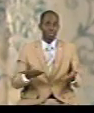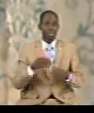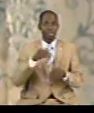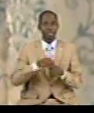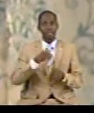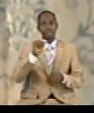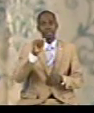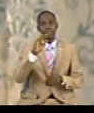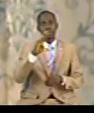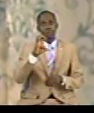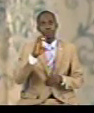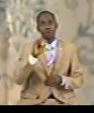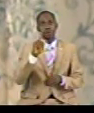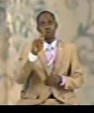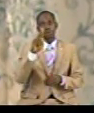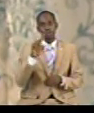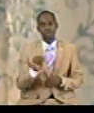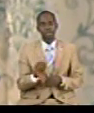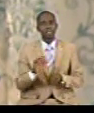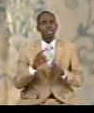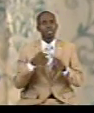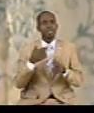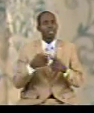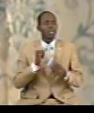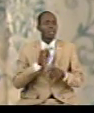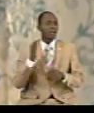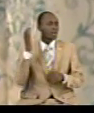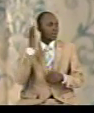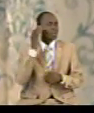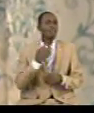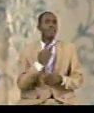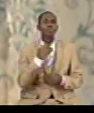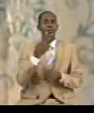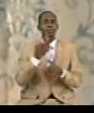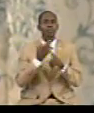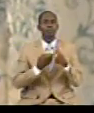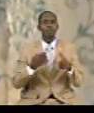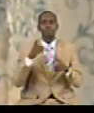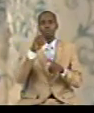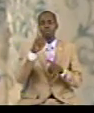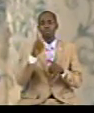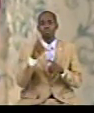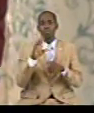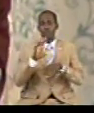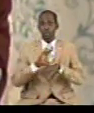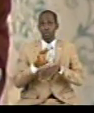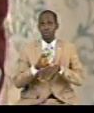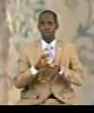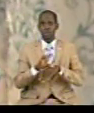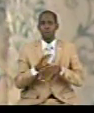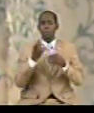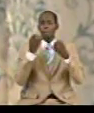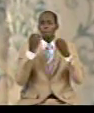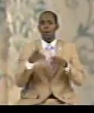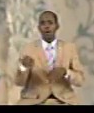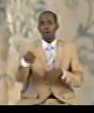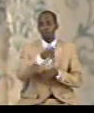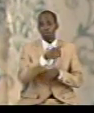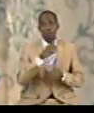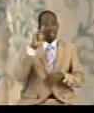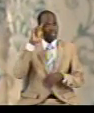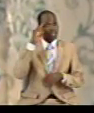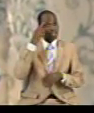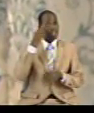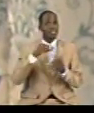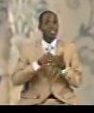a voice from the speaker of a church. And what I heard was, many of you think that it is only when you